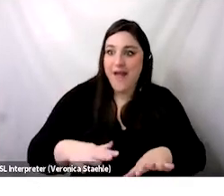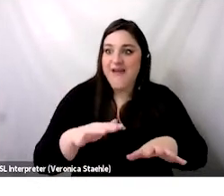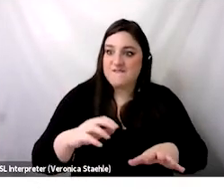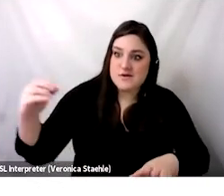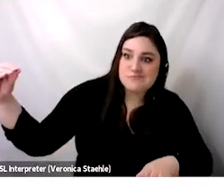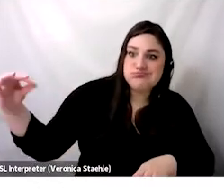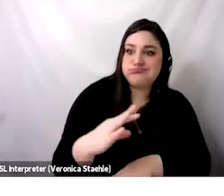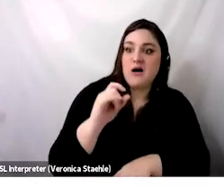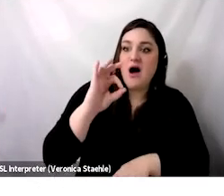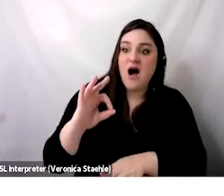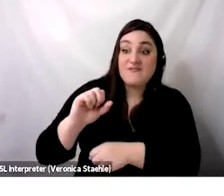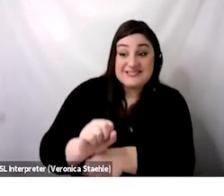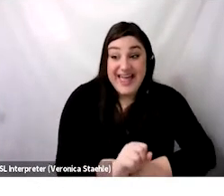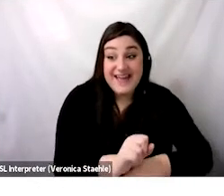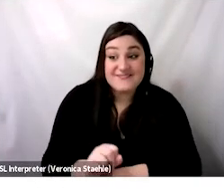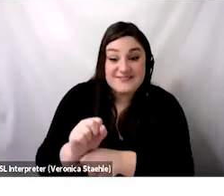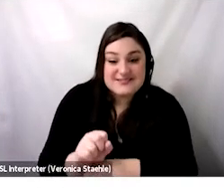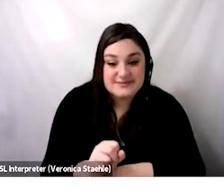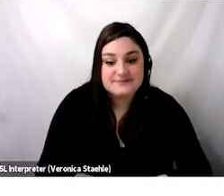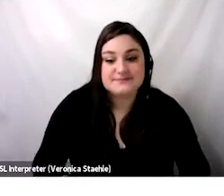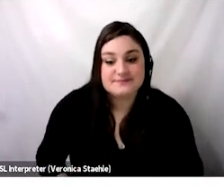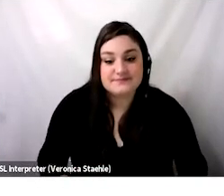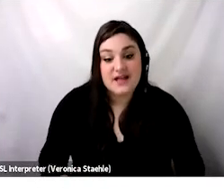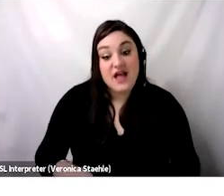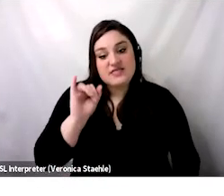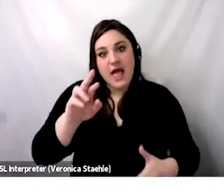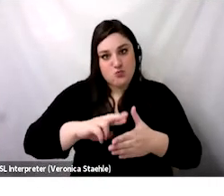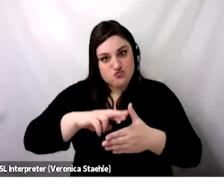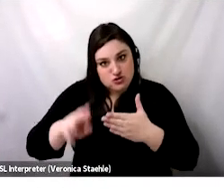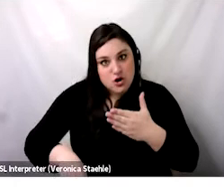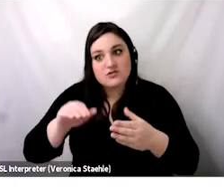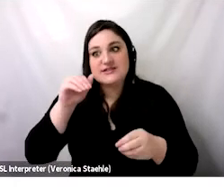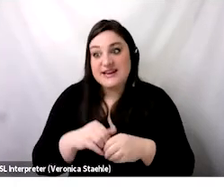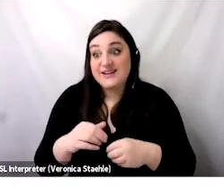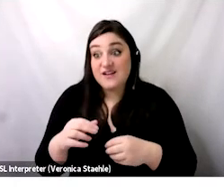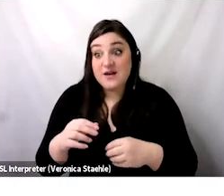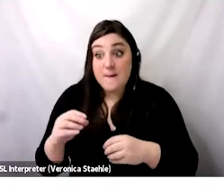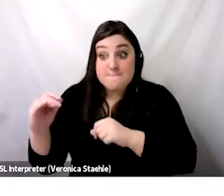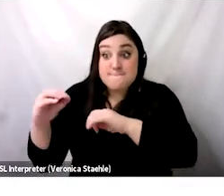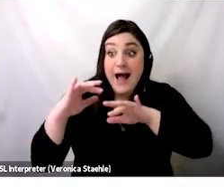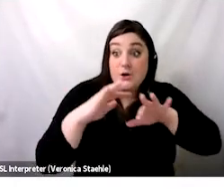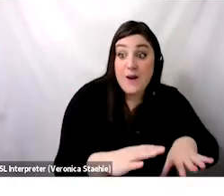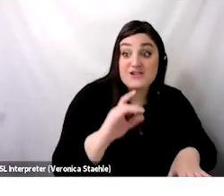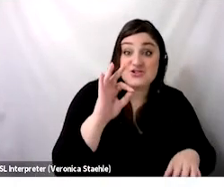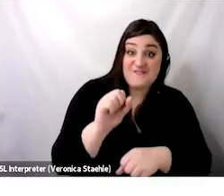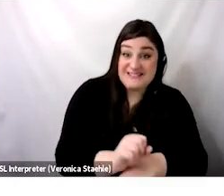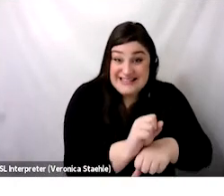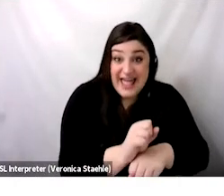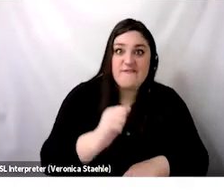resulting in forced migration of slaves, of free men too, back to the South.